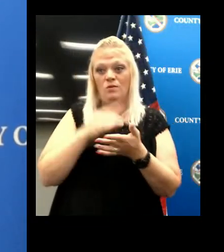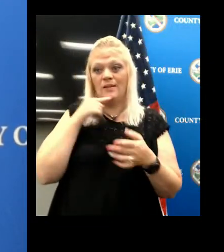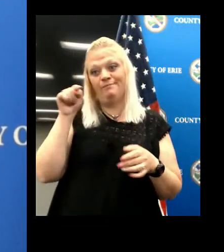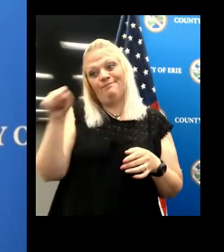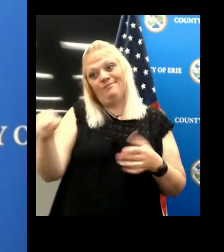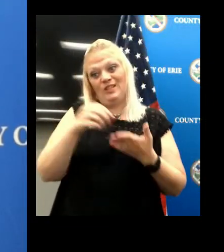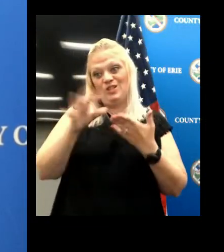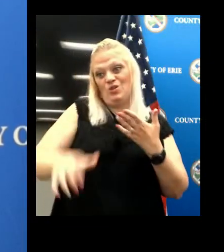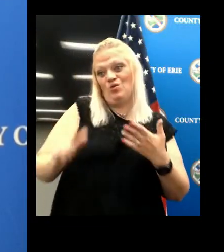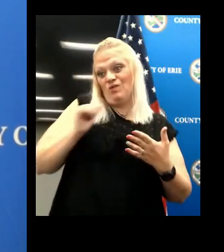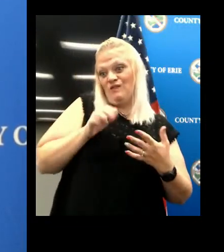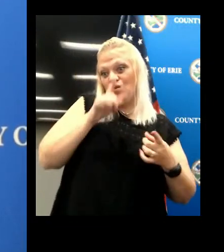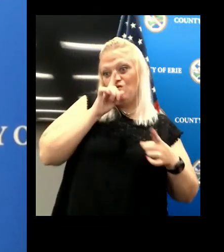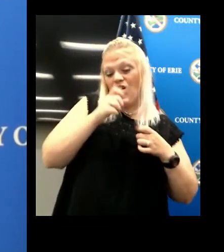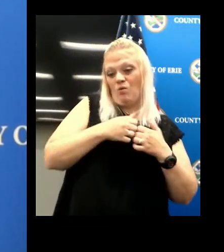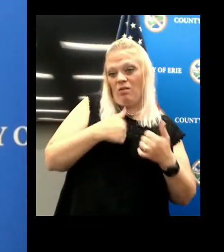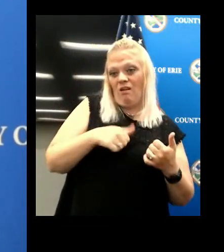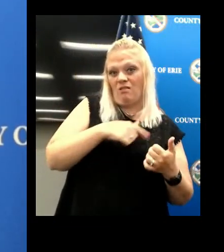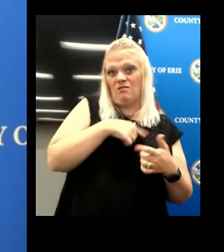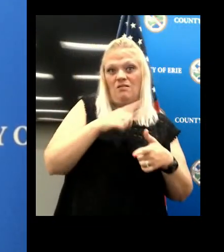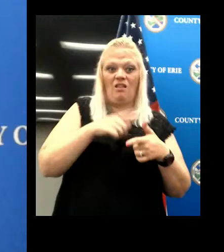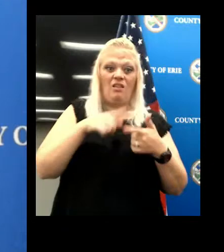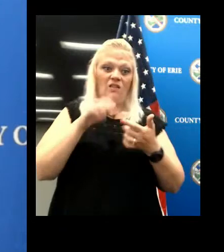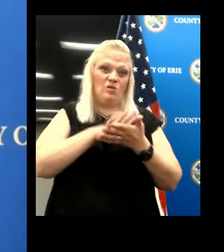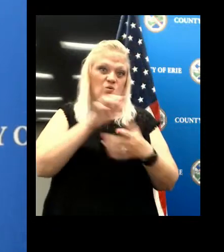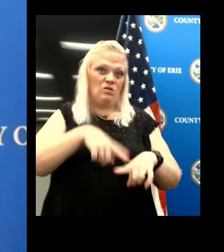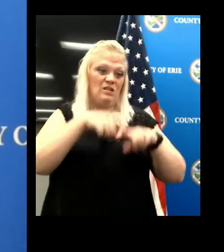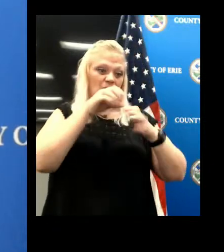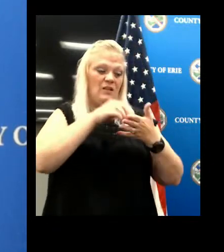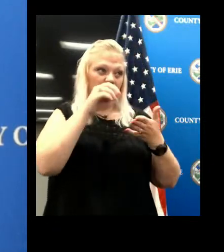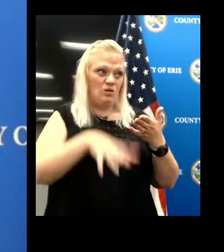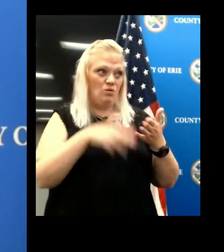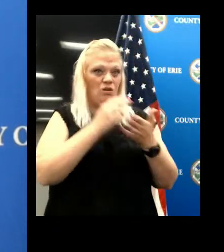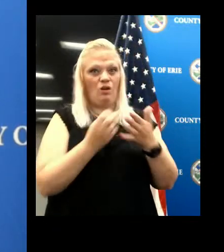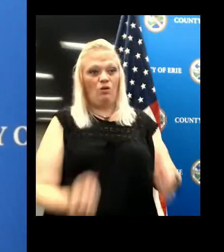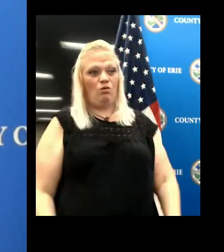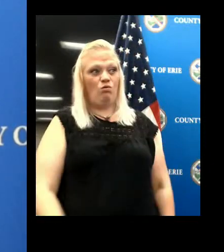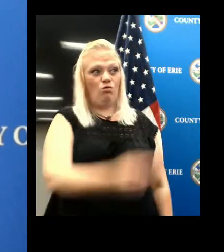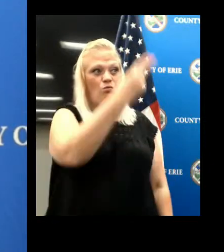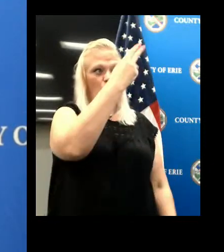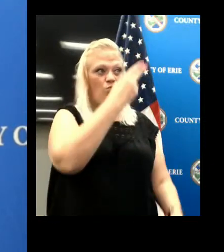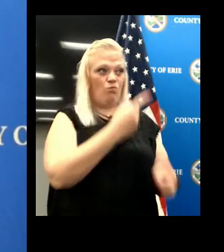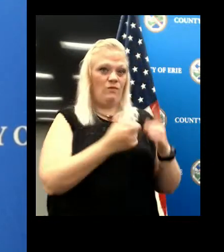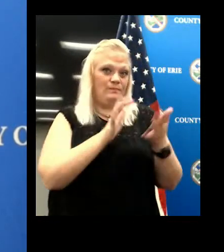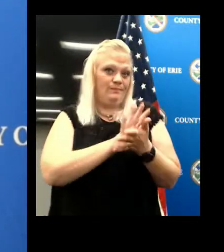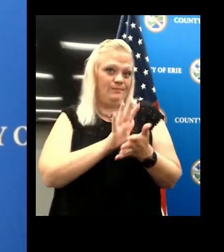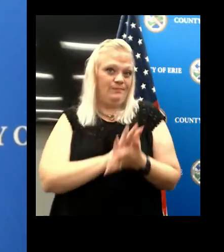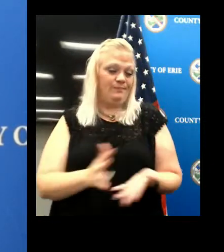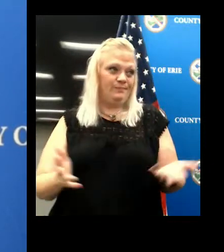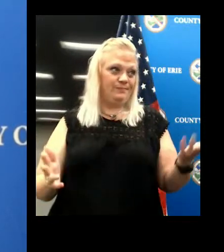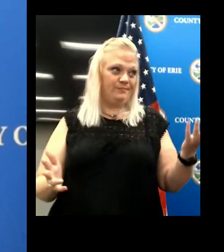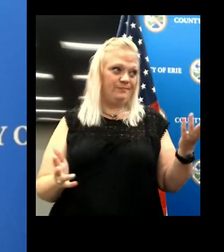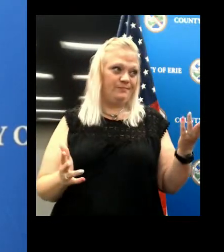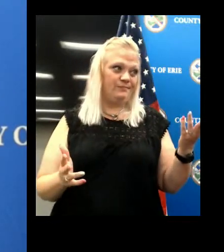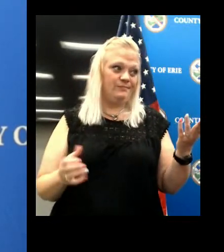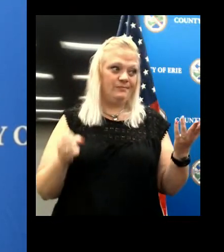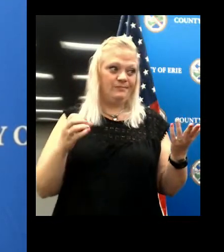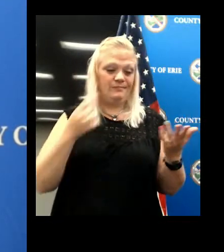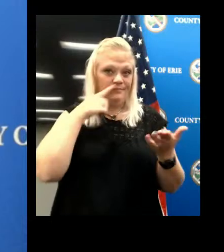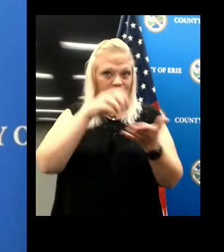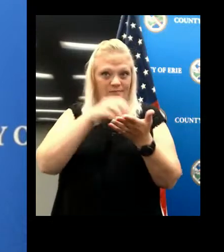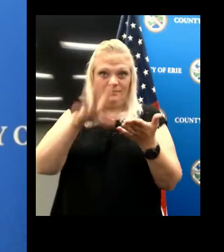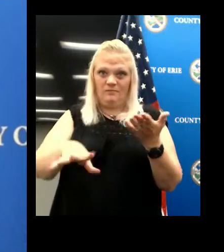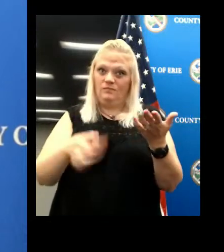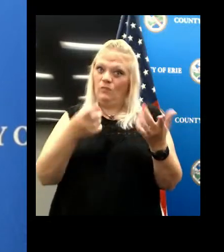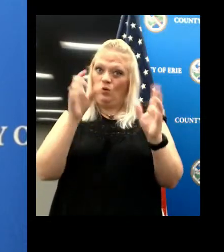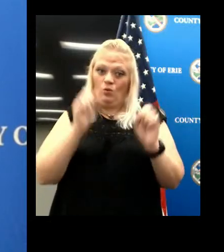won't talk with us. The school can suspend the student. School could throw the student out of school. So for the students, you run the risk of